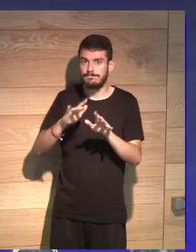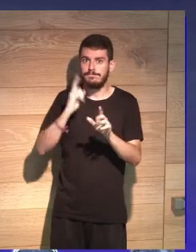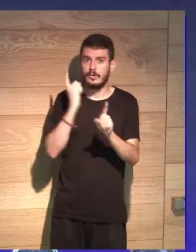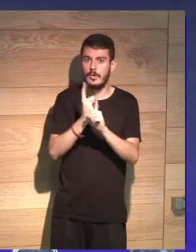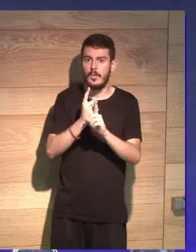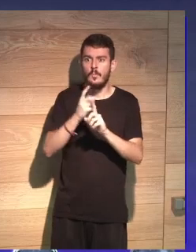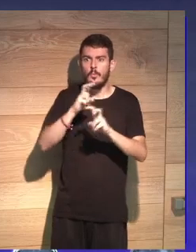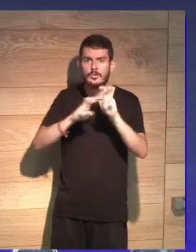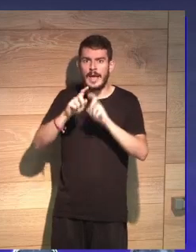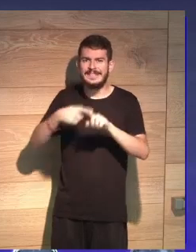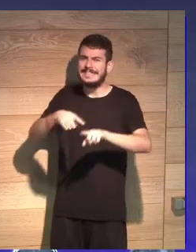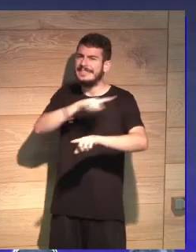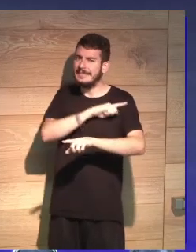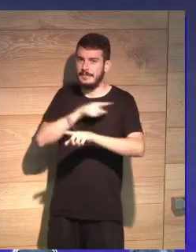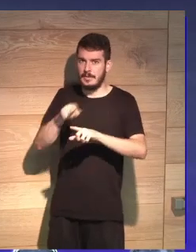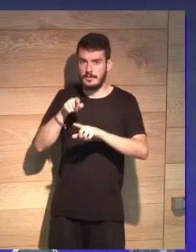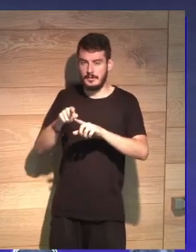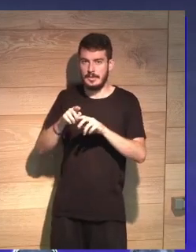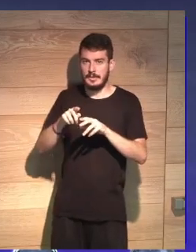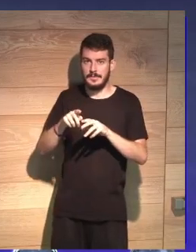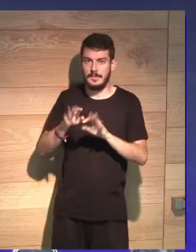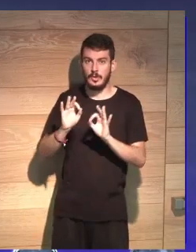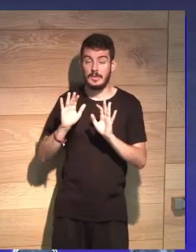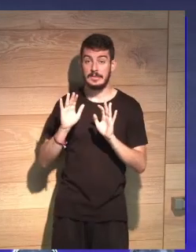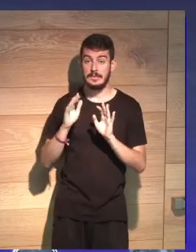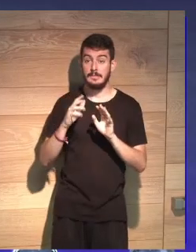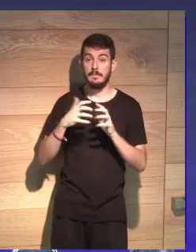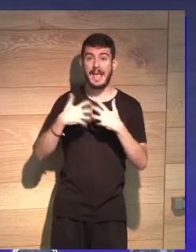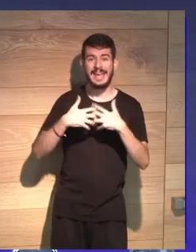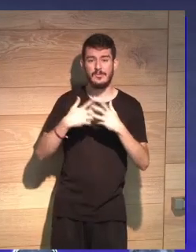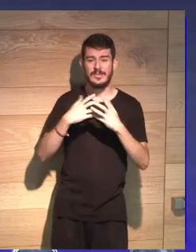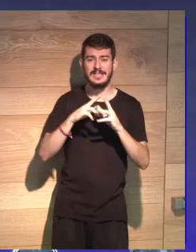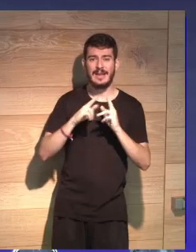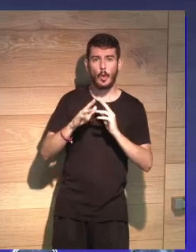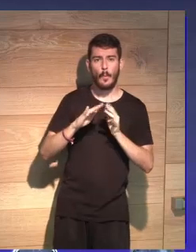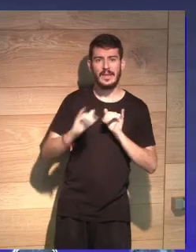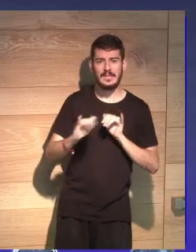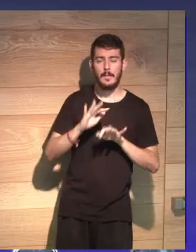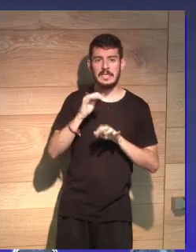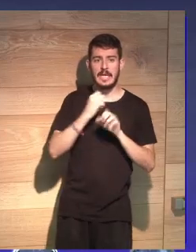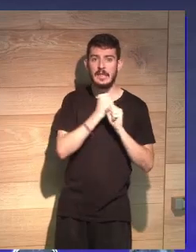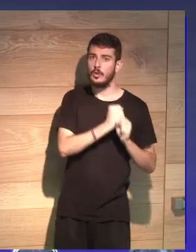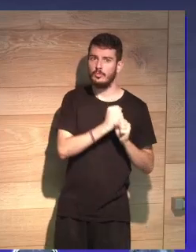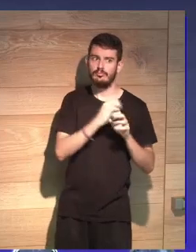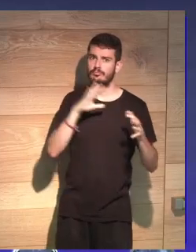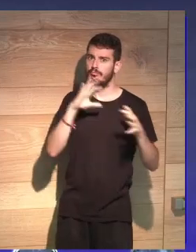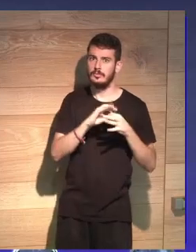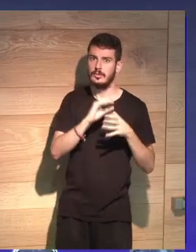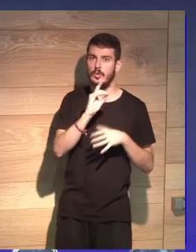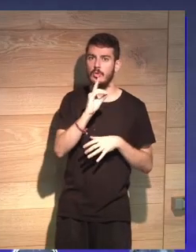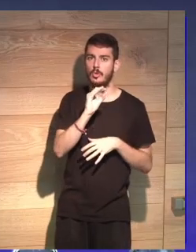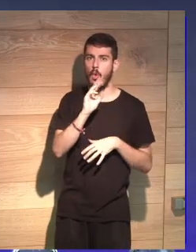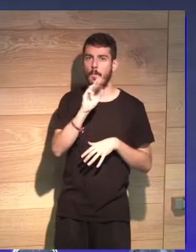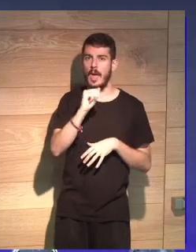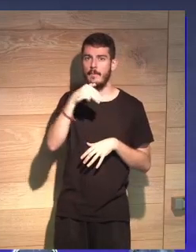see a negative effect that would make him try to find this reward too much or too